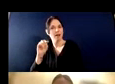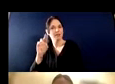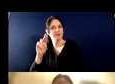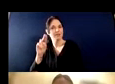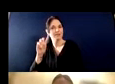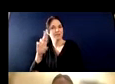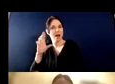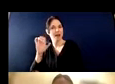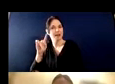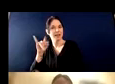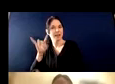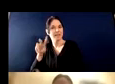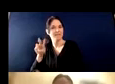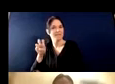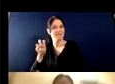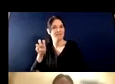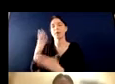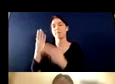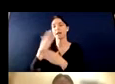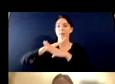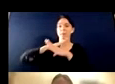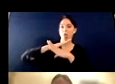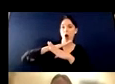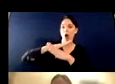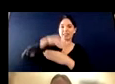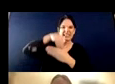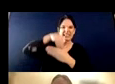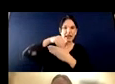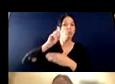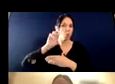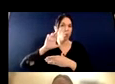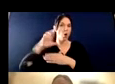in either the middle ear or the outer ear.